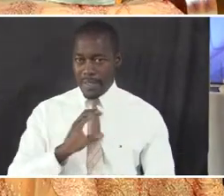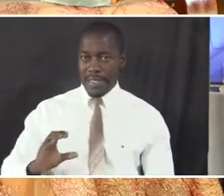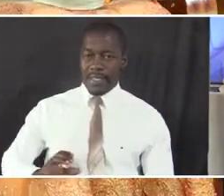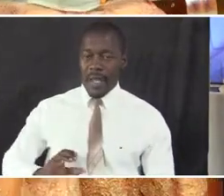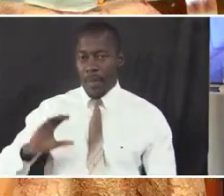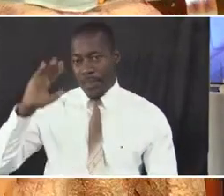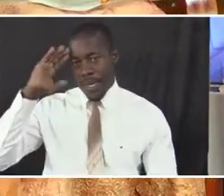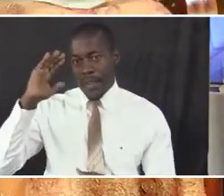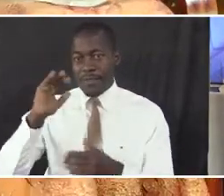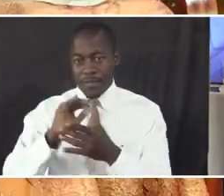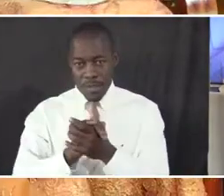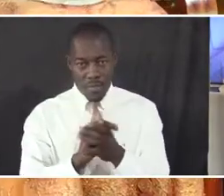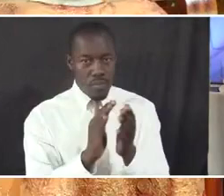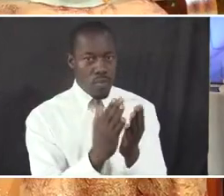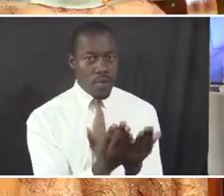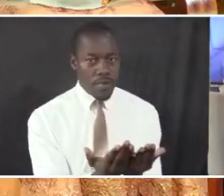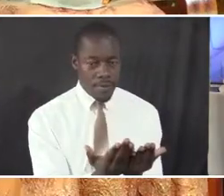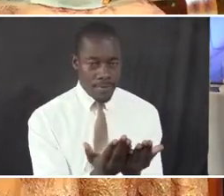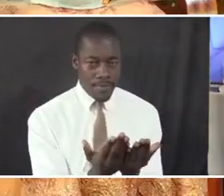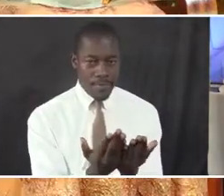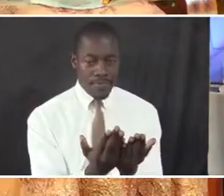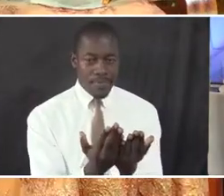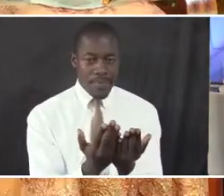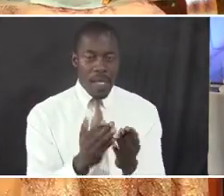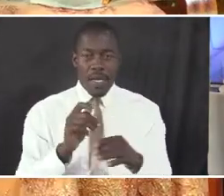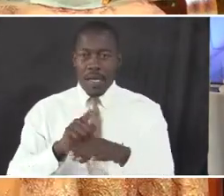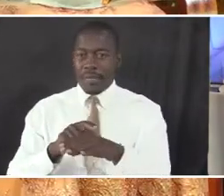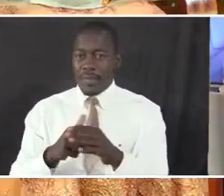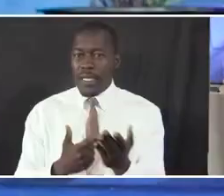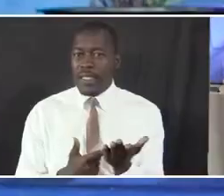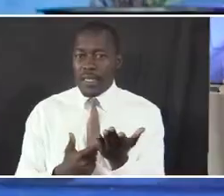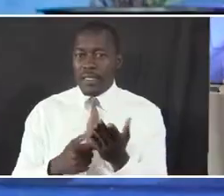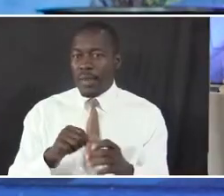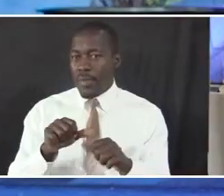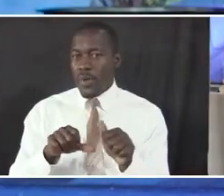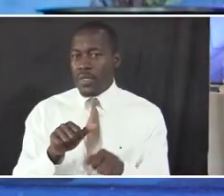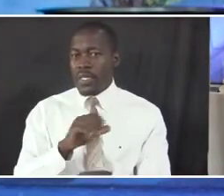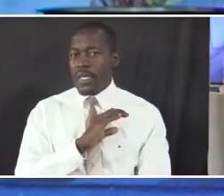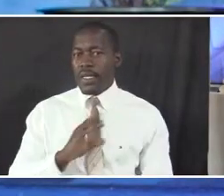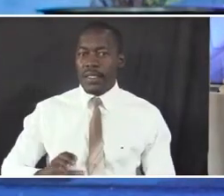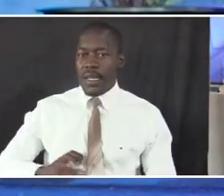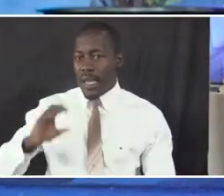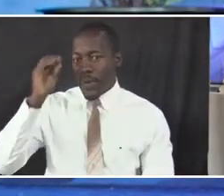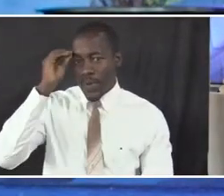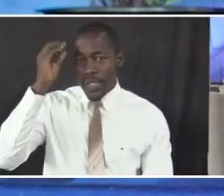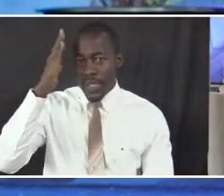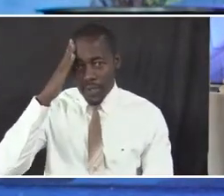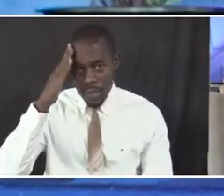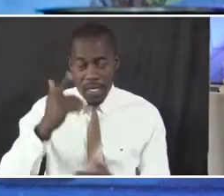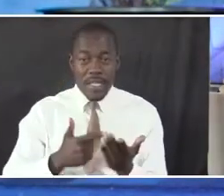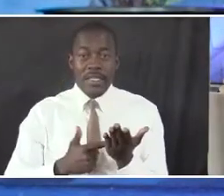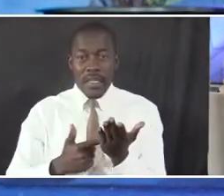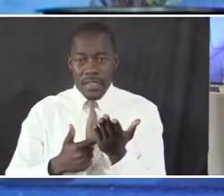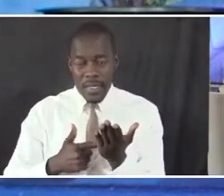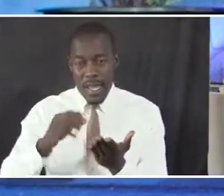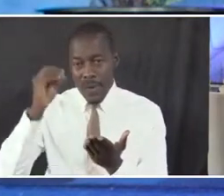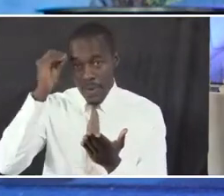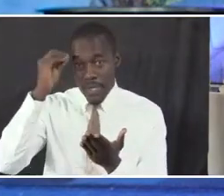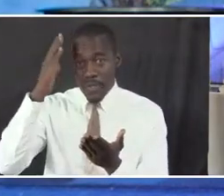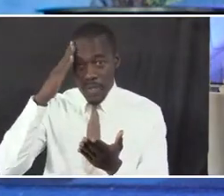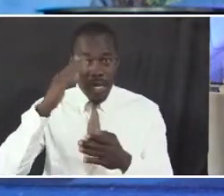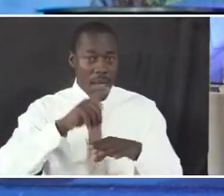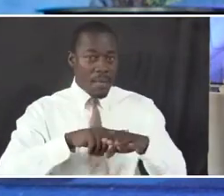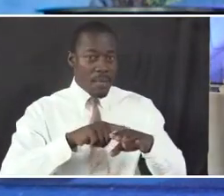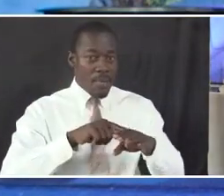beliefs. So when we're talking about Christian education, we are talking about an education that wants to restore